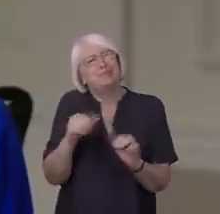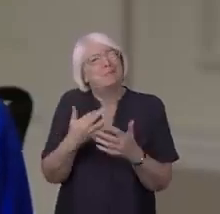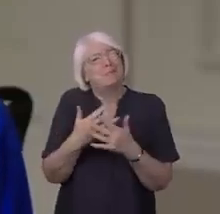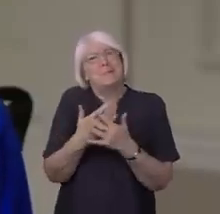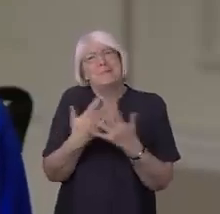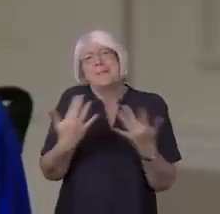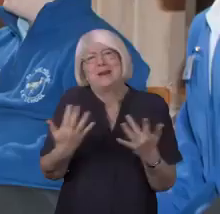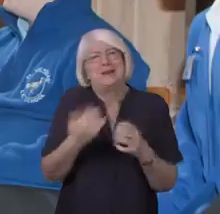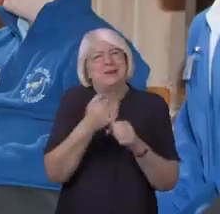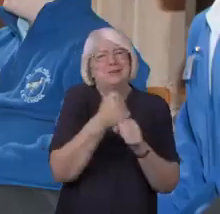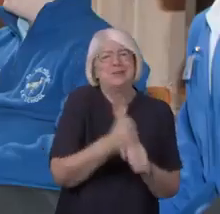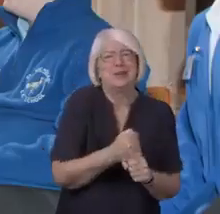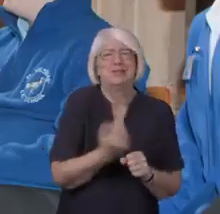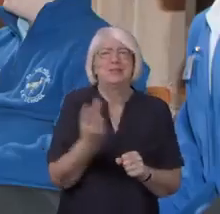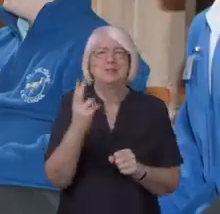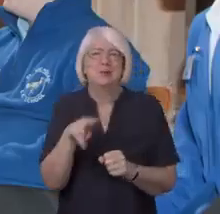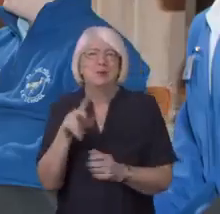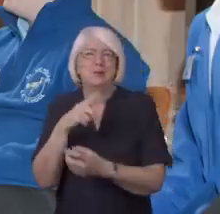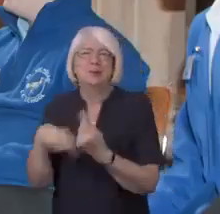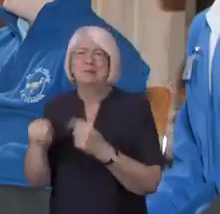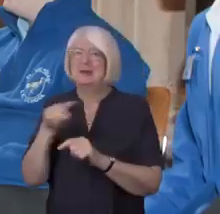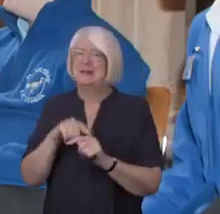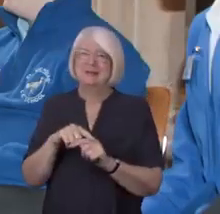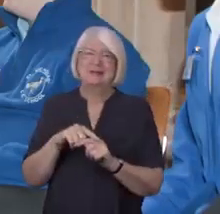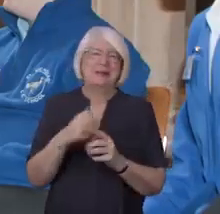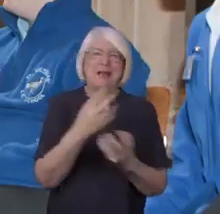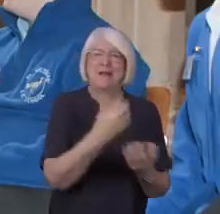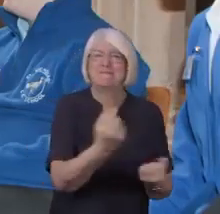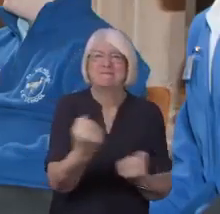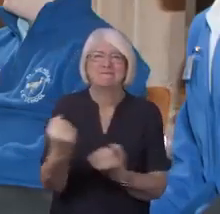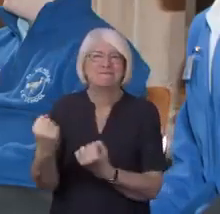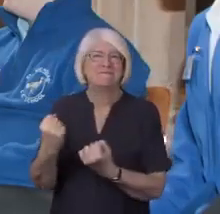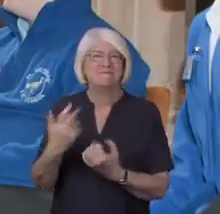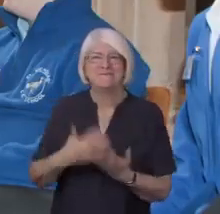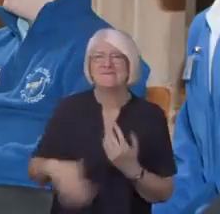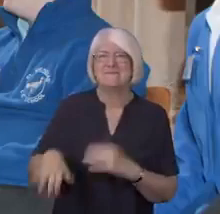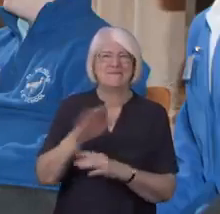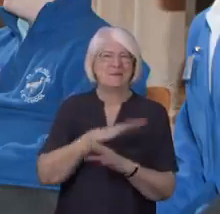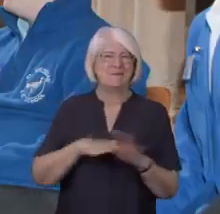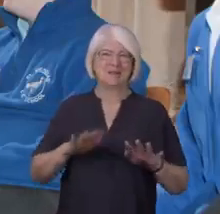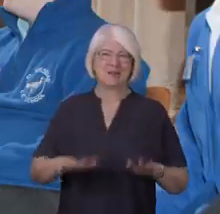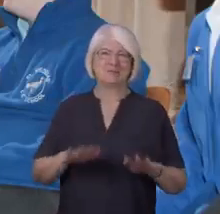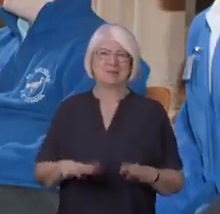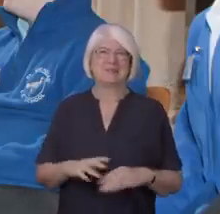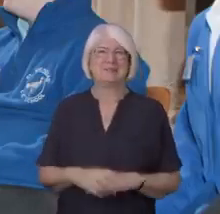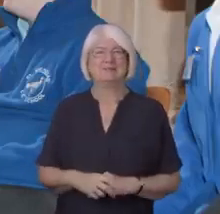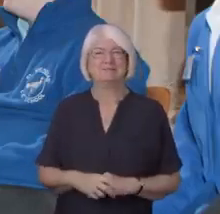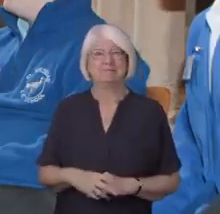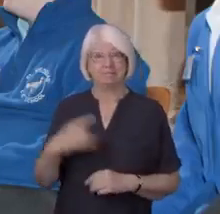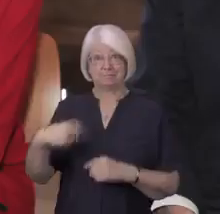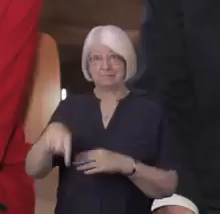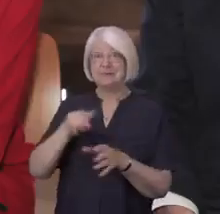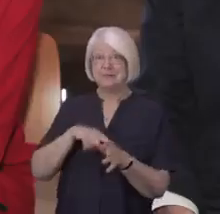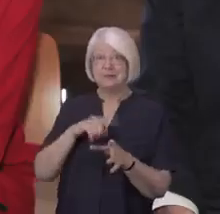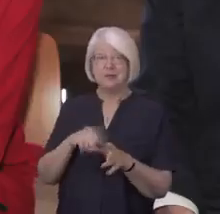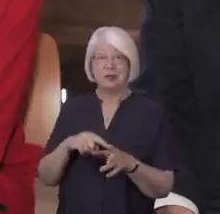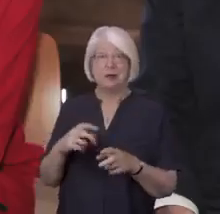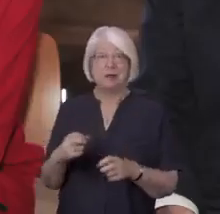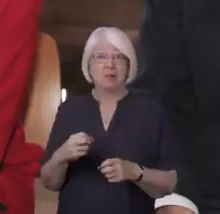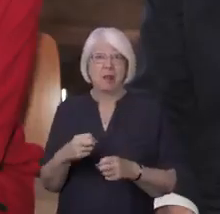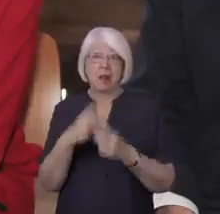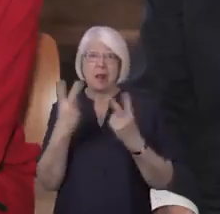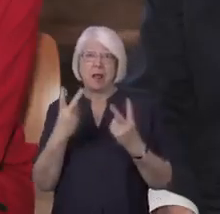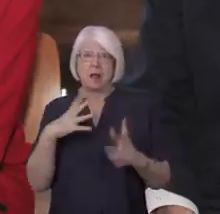many churches, schools and communities up and down the country. And this year, the light and